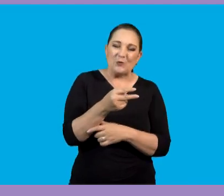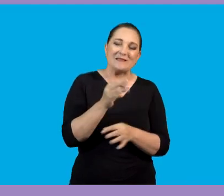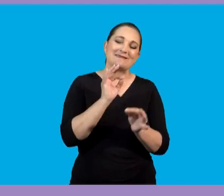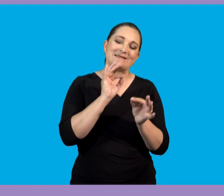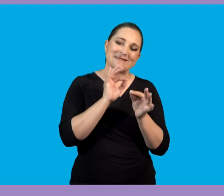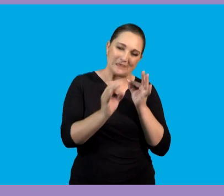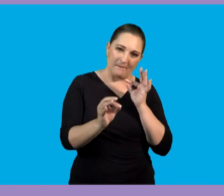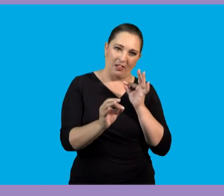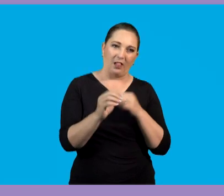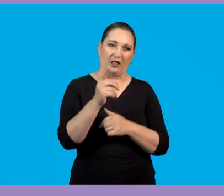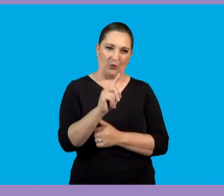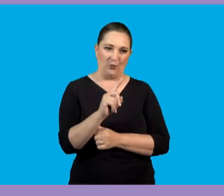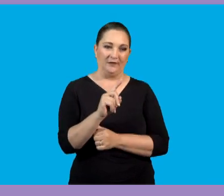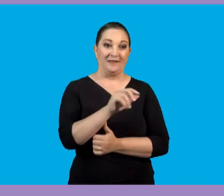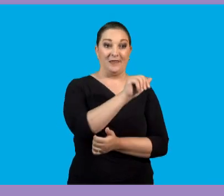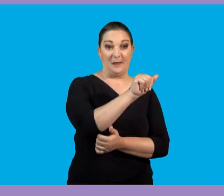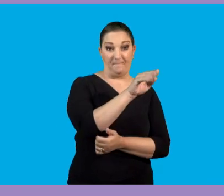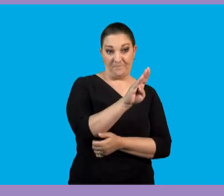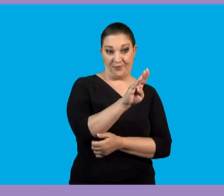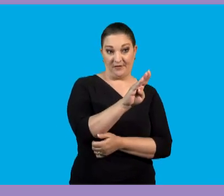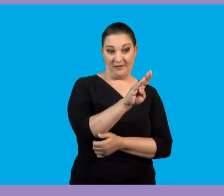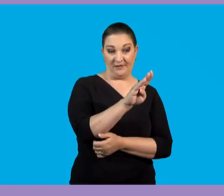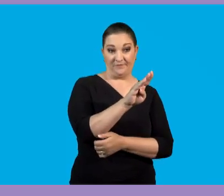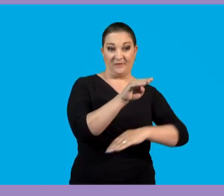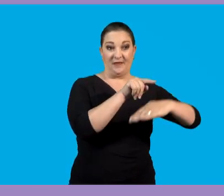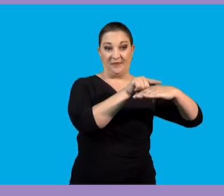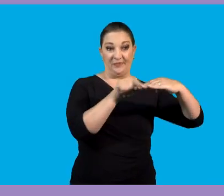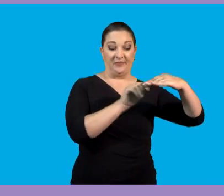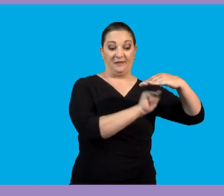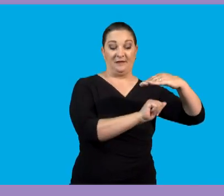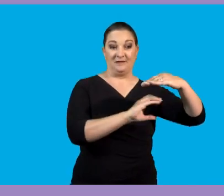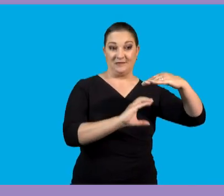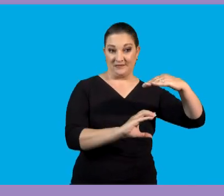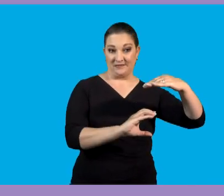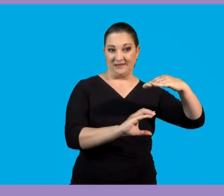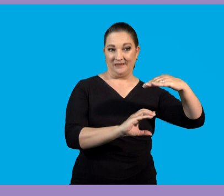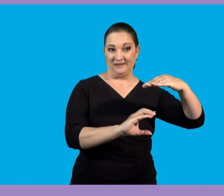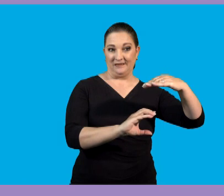forms. So when we are looking at AB is equals to AC,